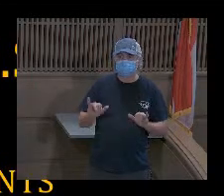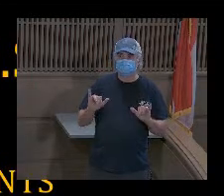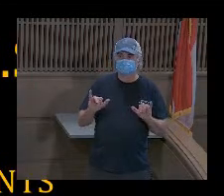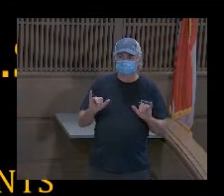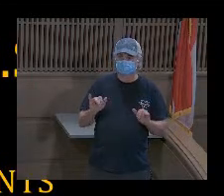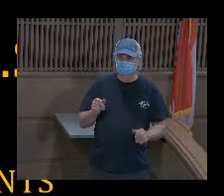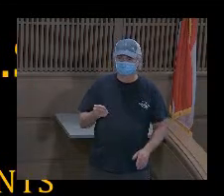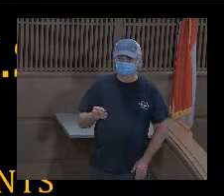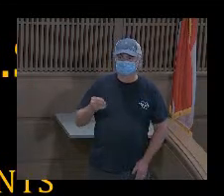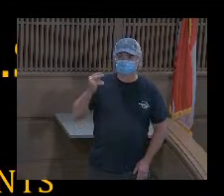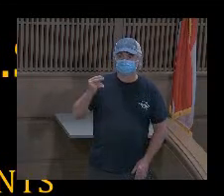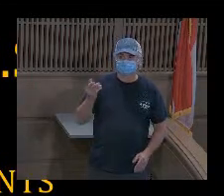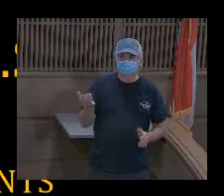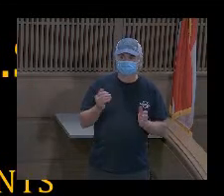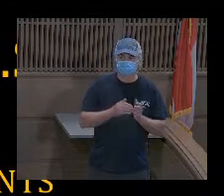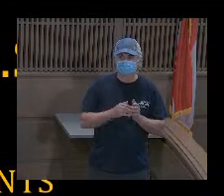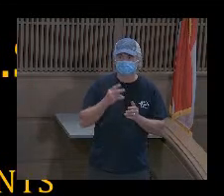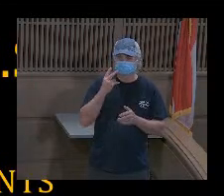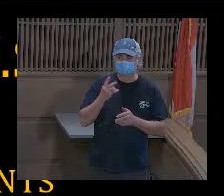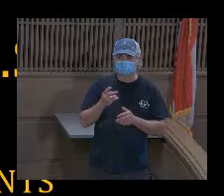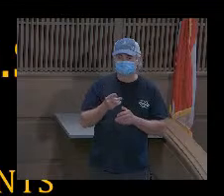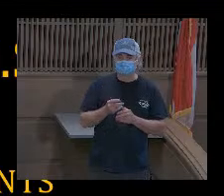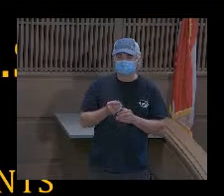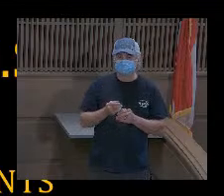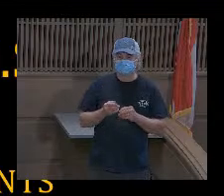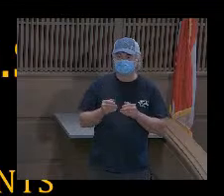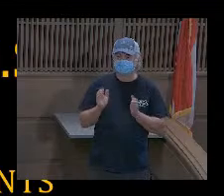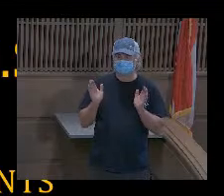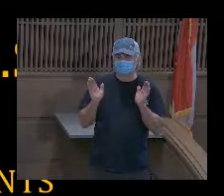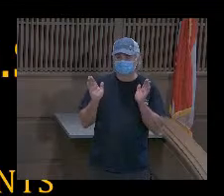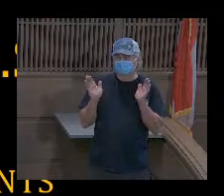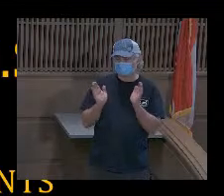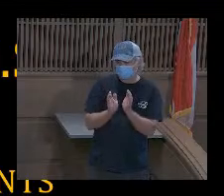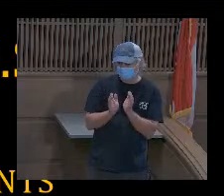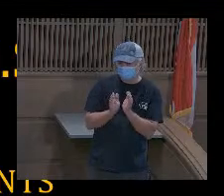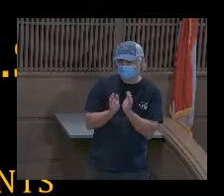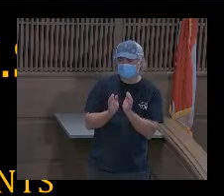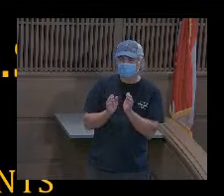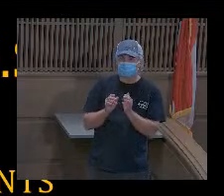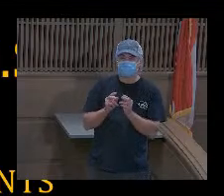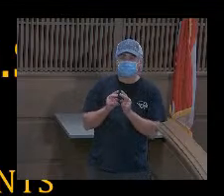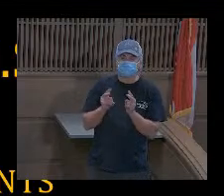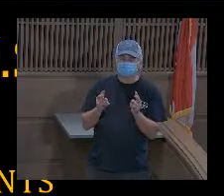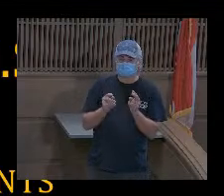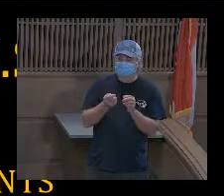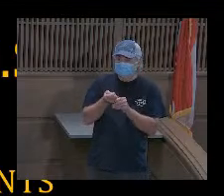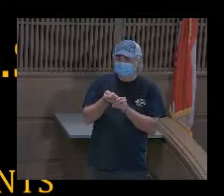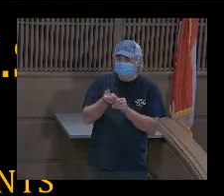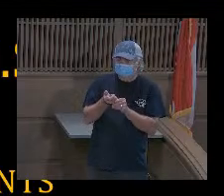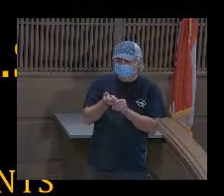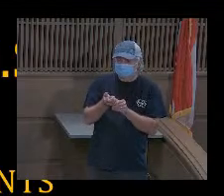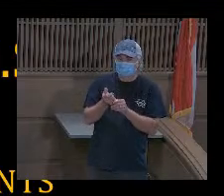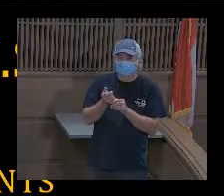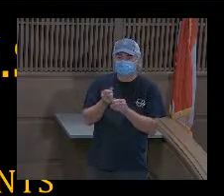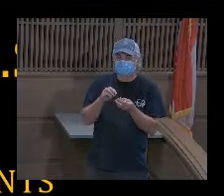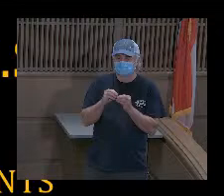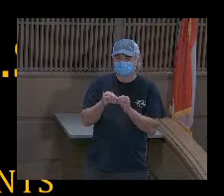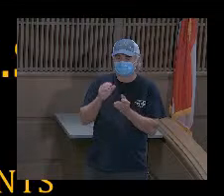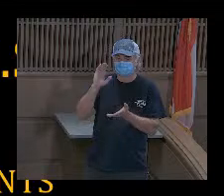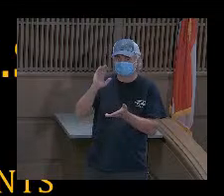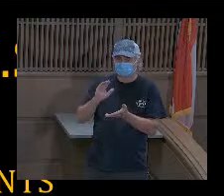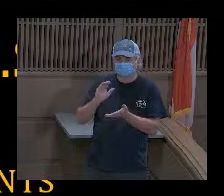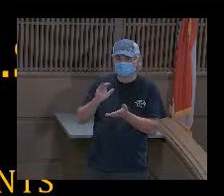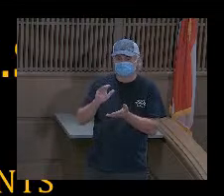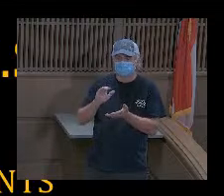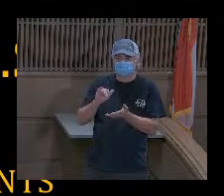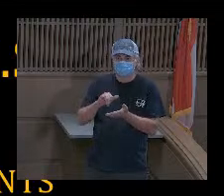high. Again, we've seen a slight, and I used the word very slight decrease, but it's not a